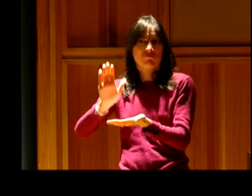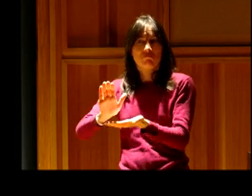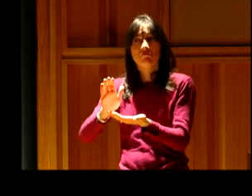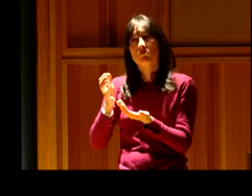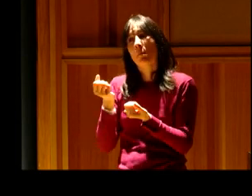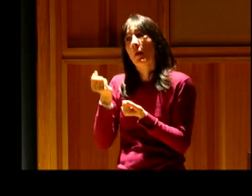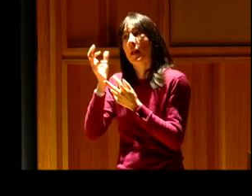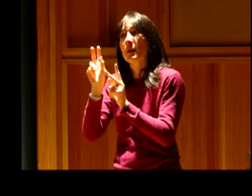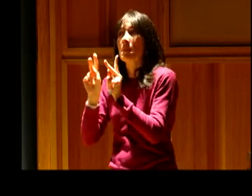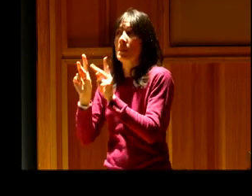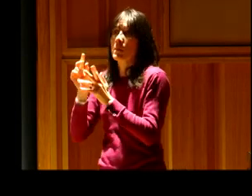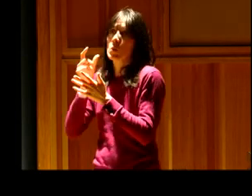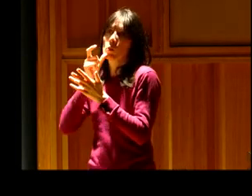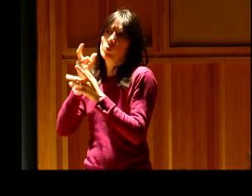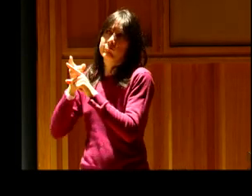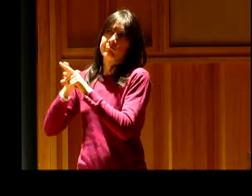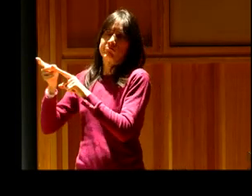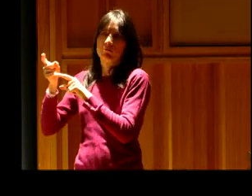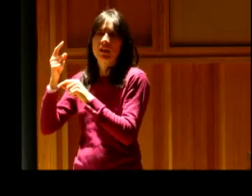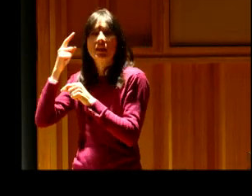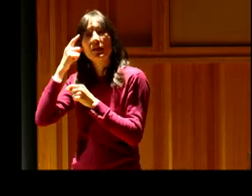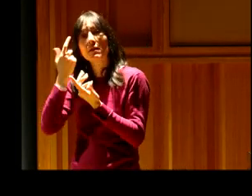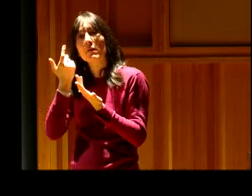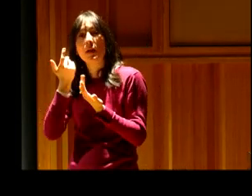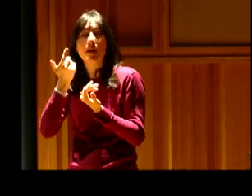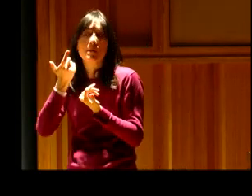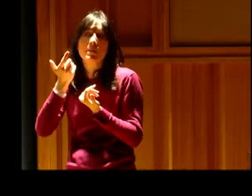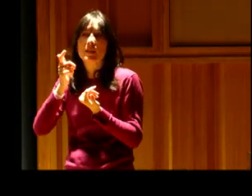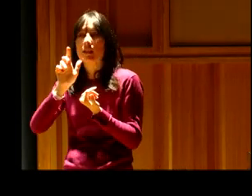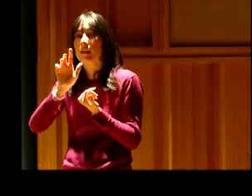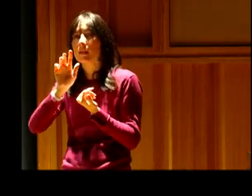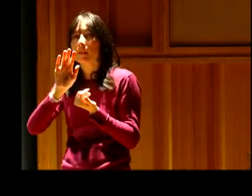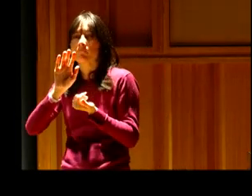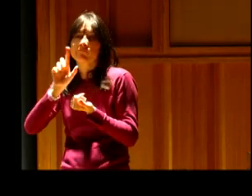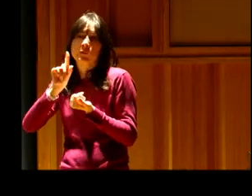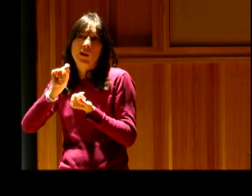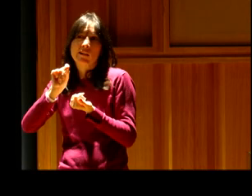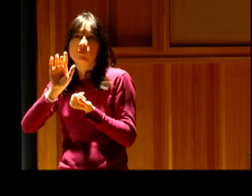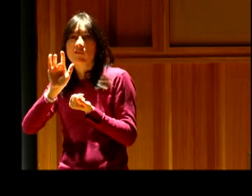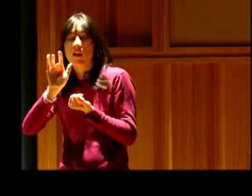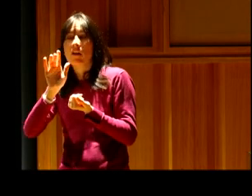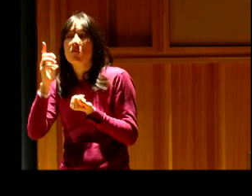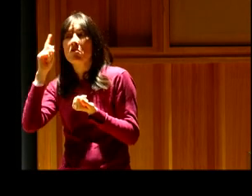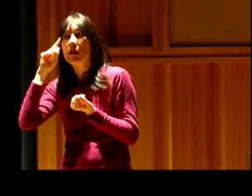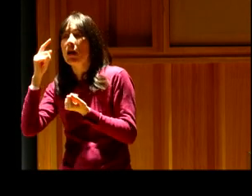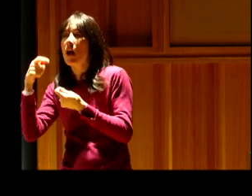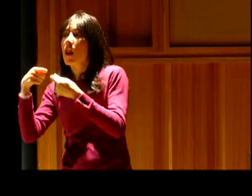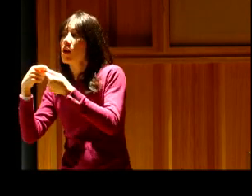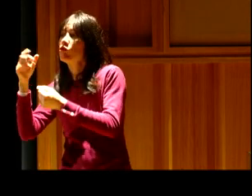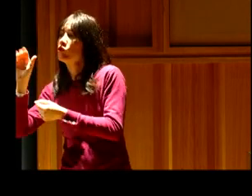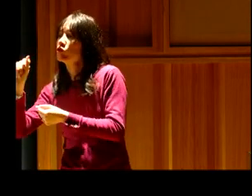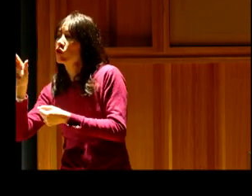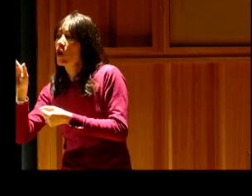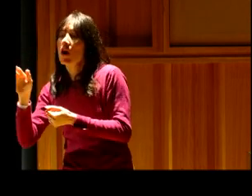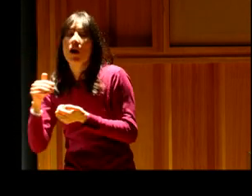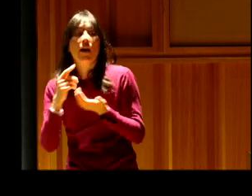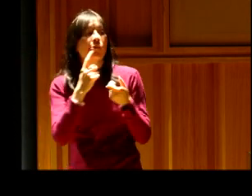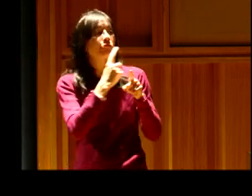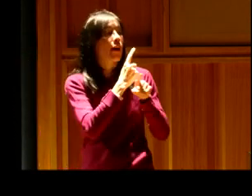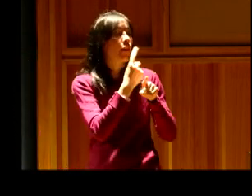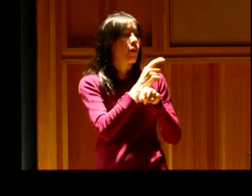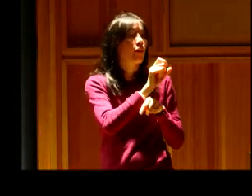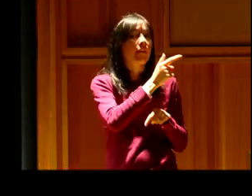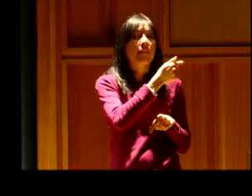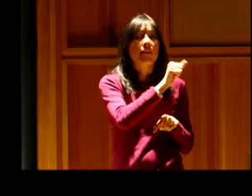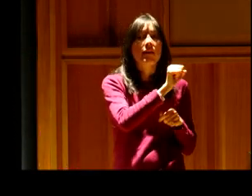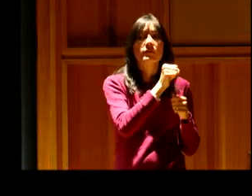about the mid or early 2020s, it'll cost just about the same to buy an electric car as a new gas-fired one. And of